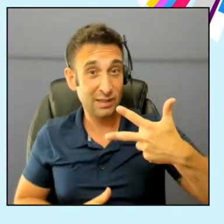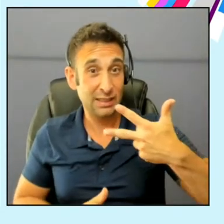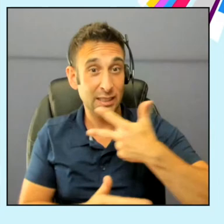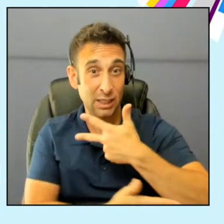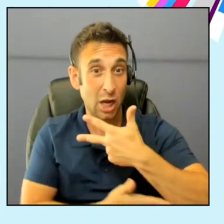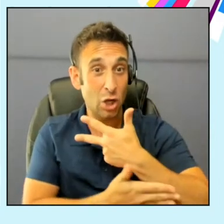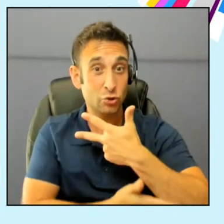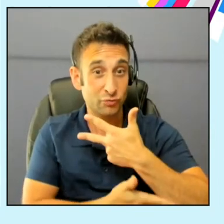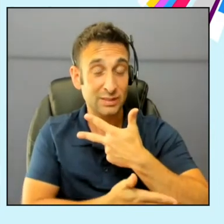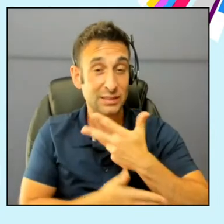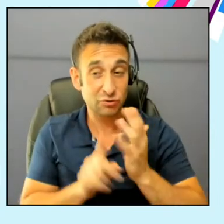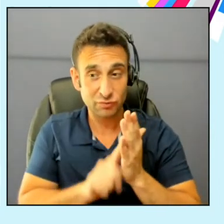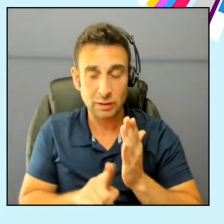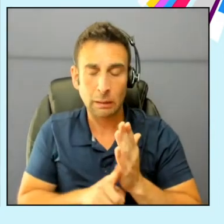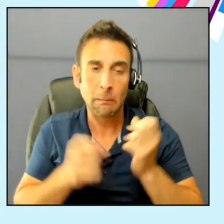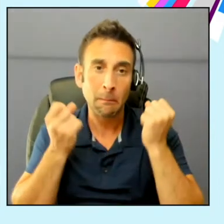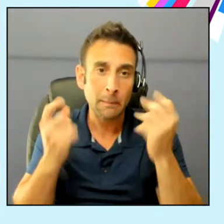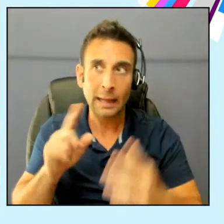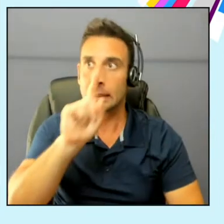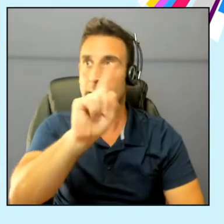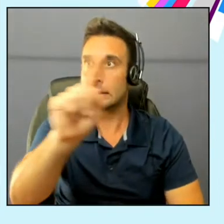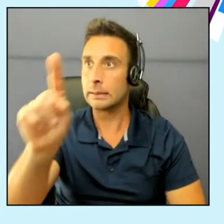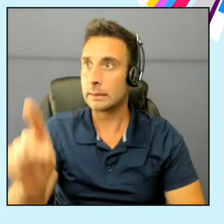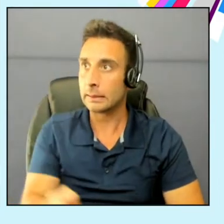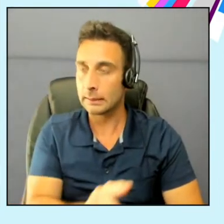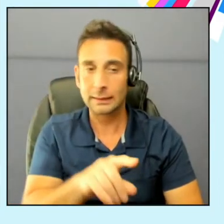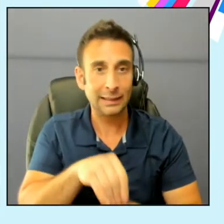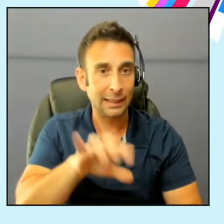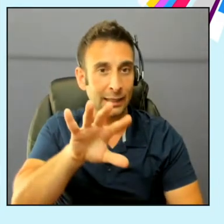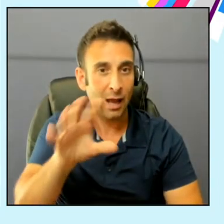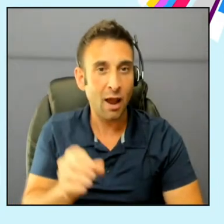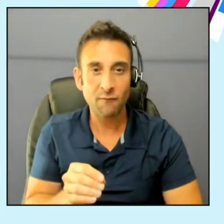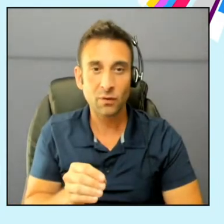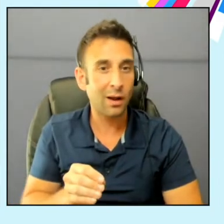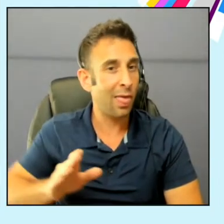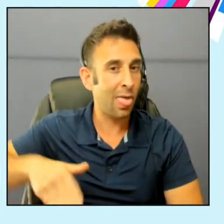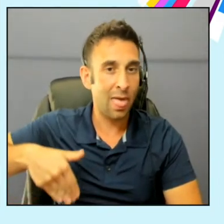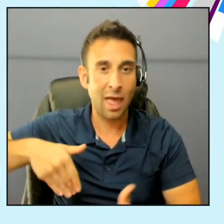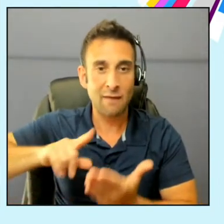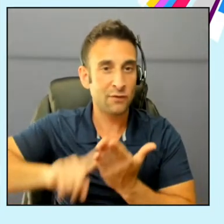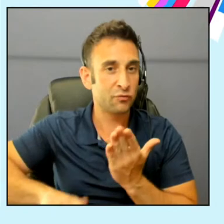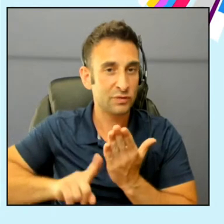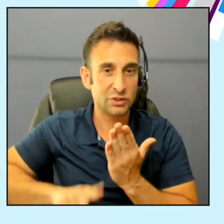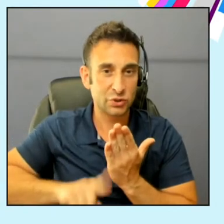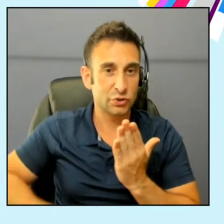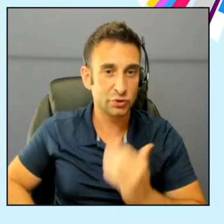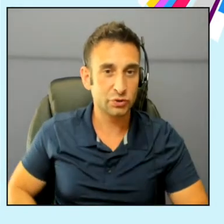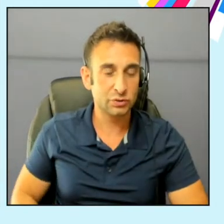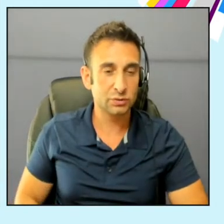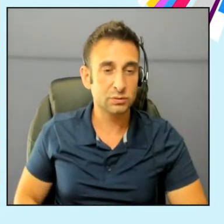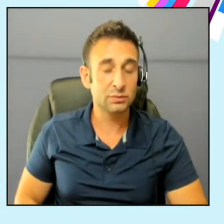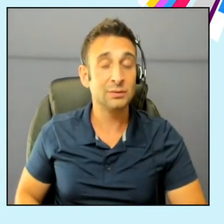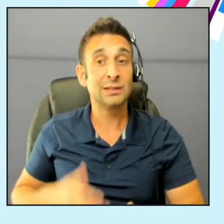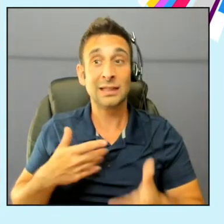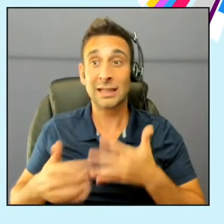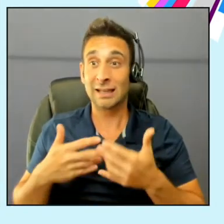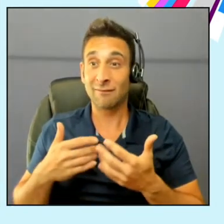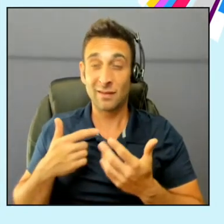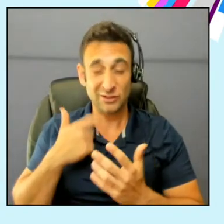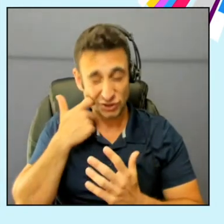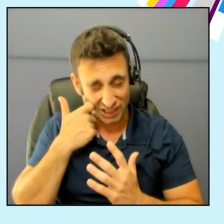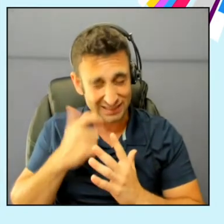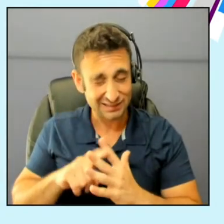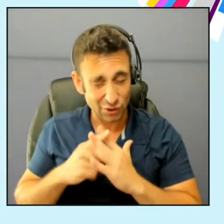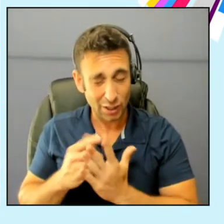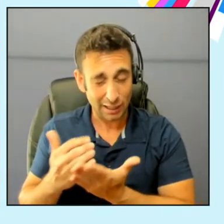so many other places in the continent this has not been researched. And even the preliminary data we found shows that so